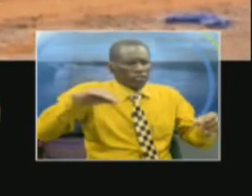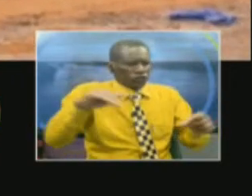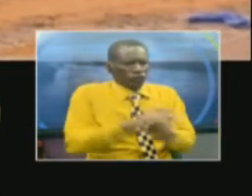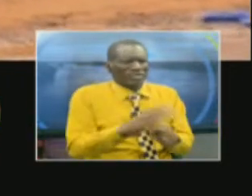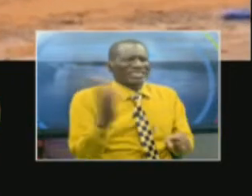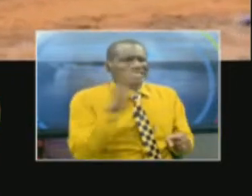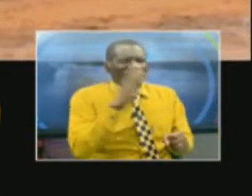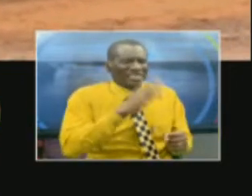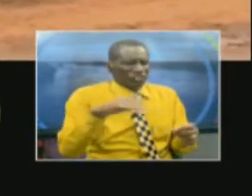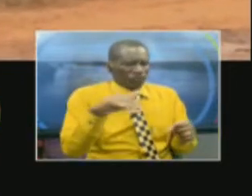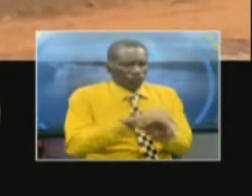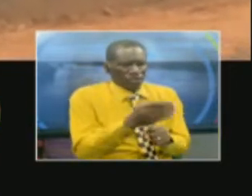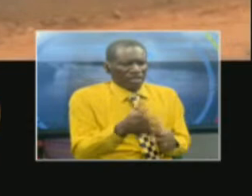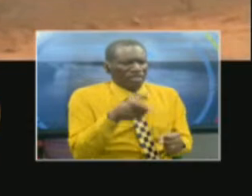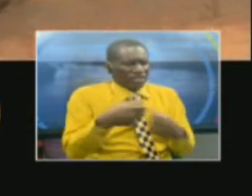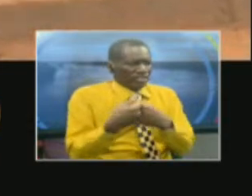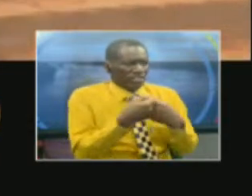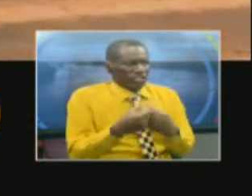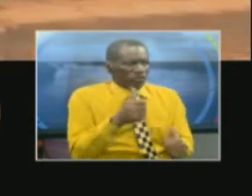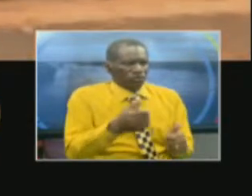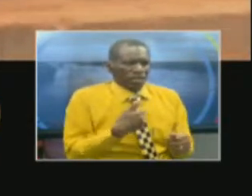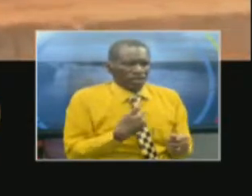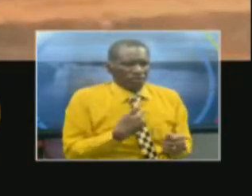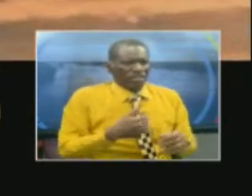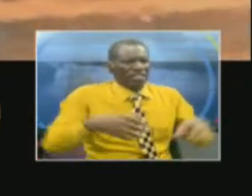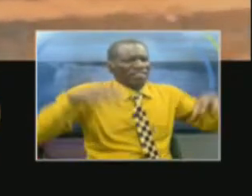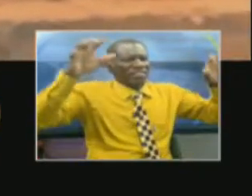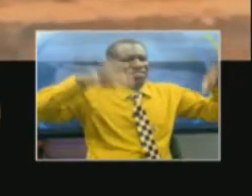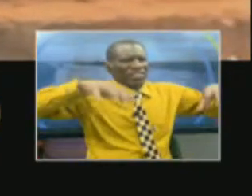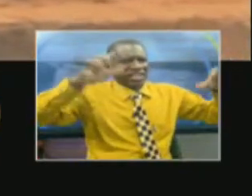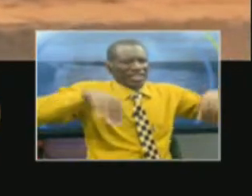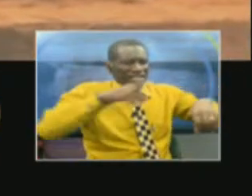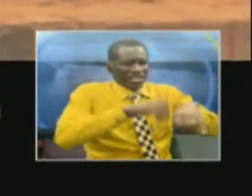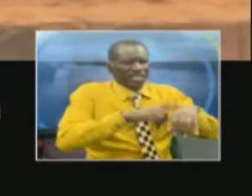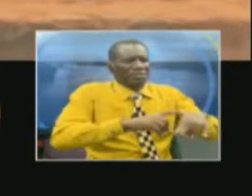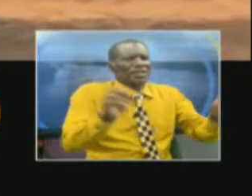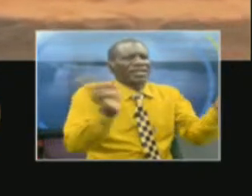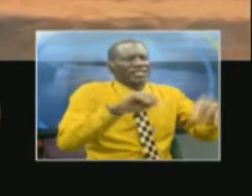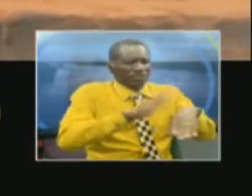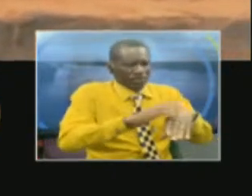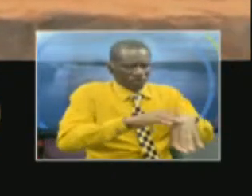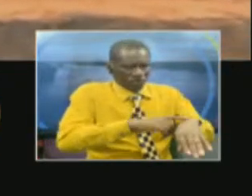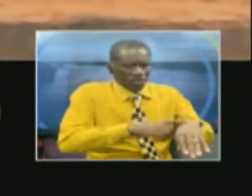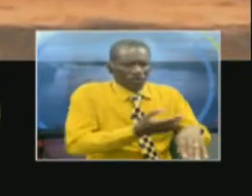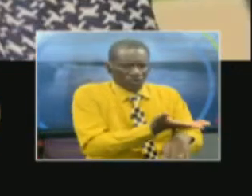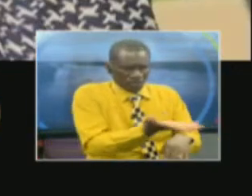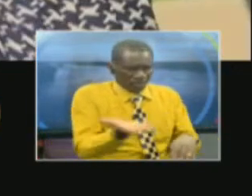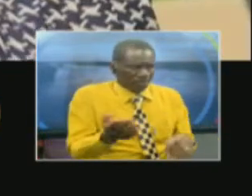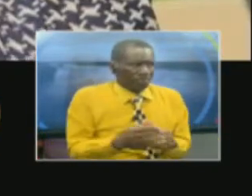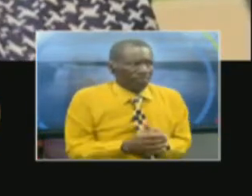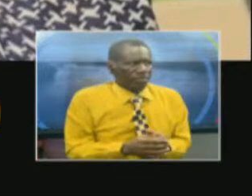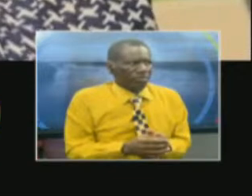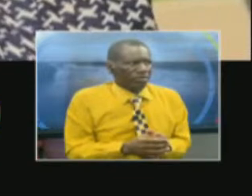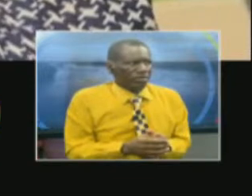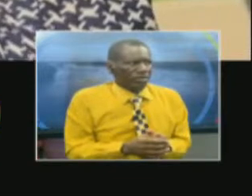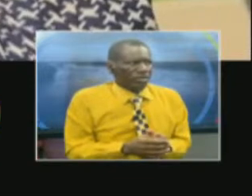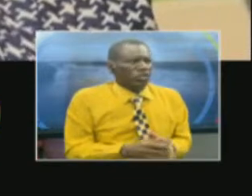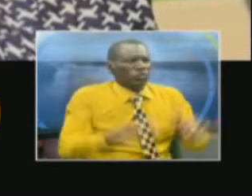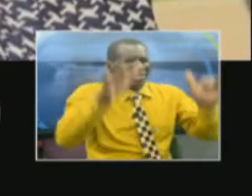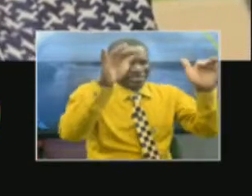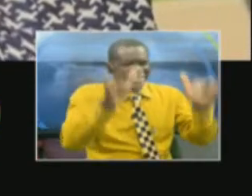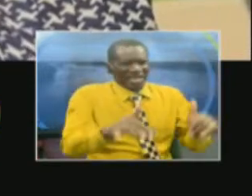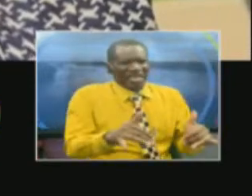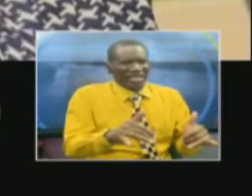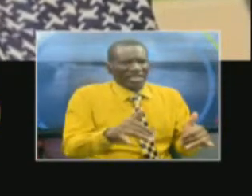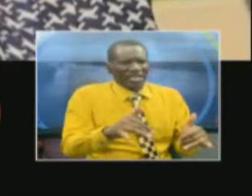hapo. So that's a challenge. The rainy seasons is never a good time for them. Taka stage, cause